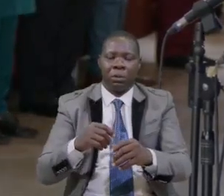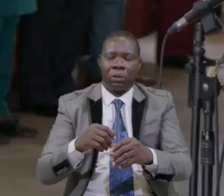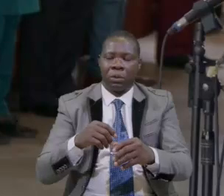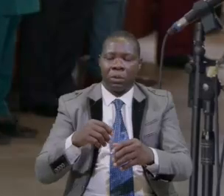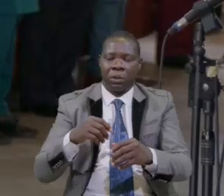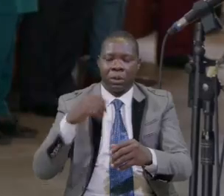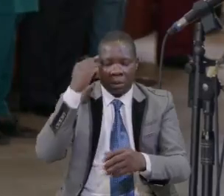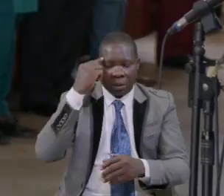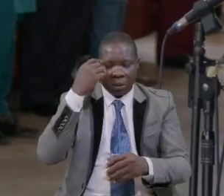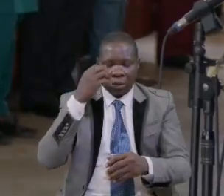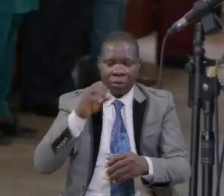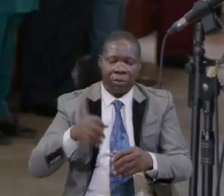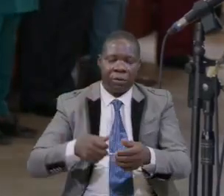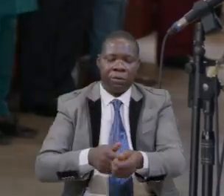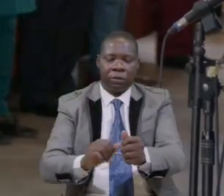not turning back,